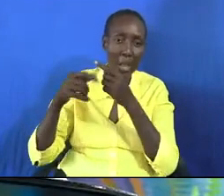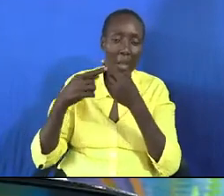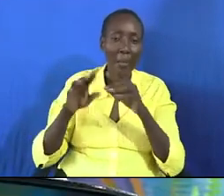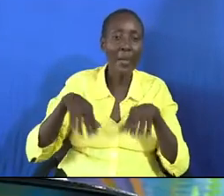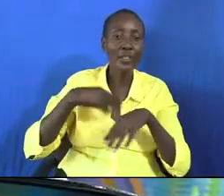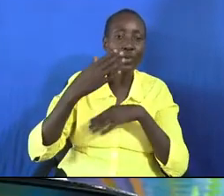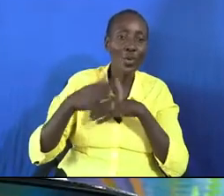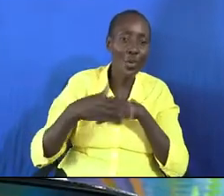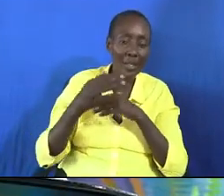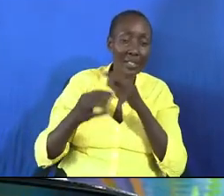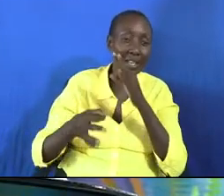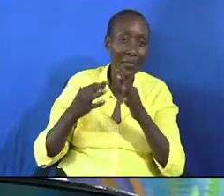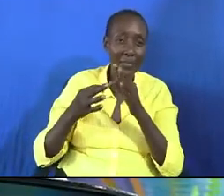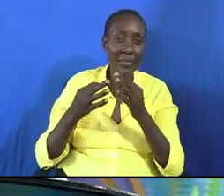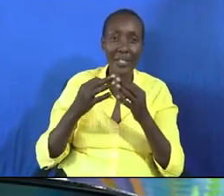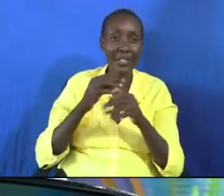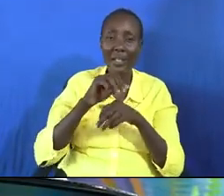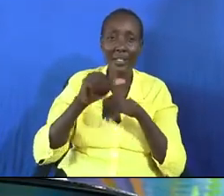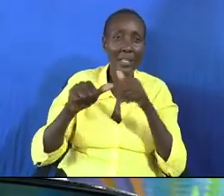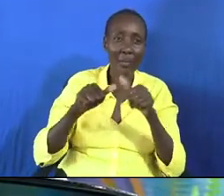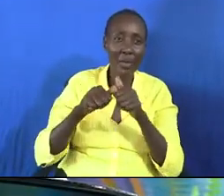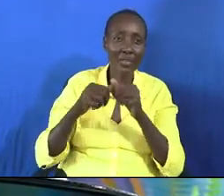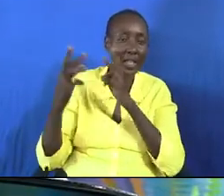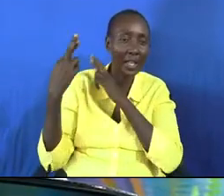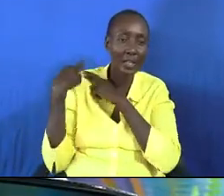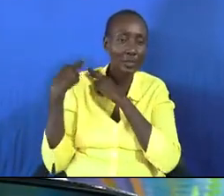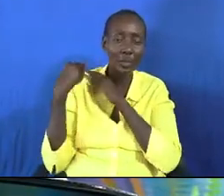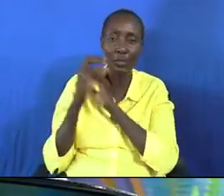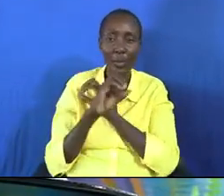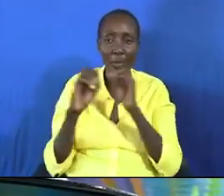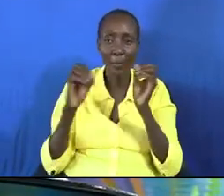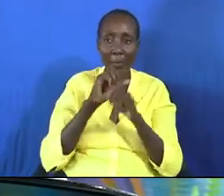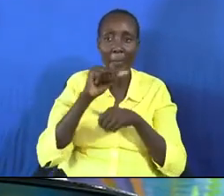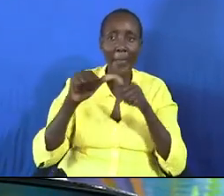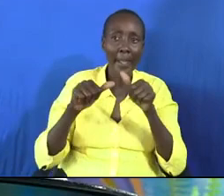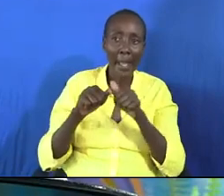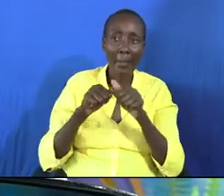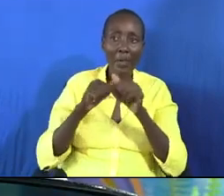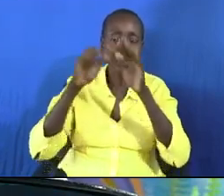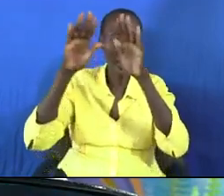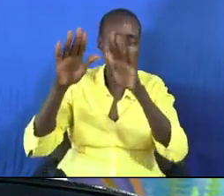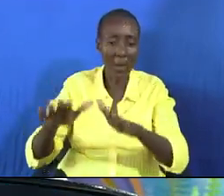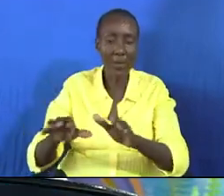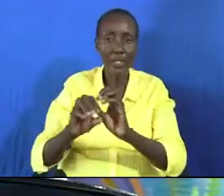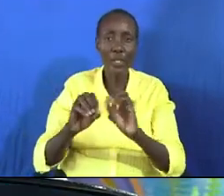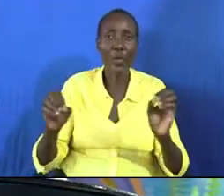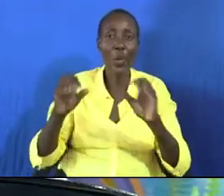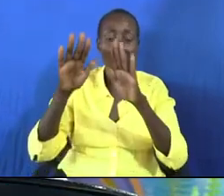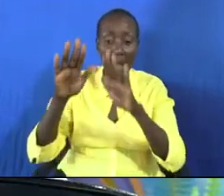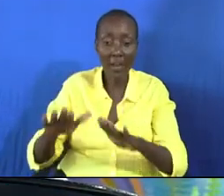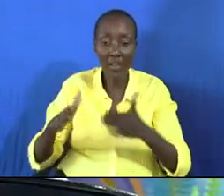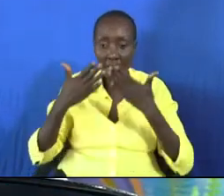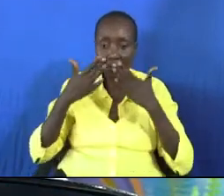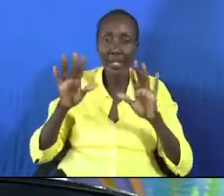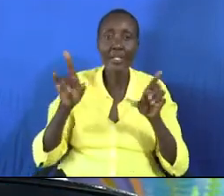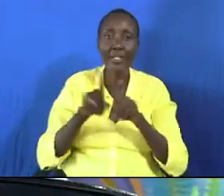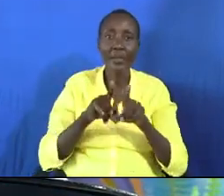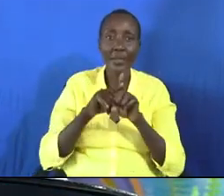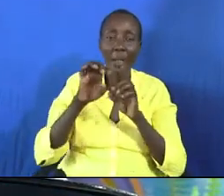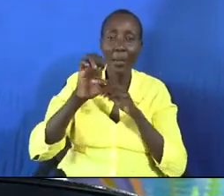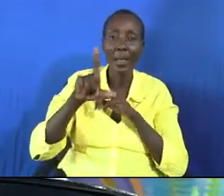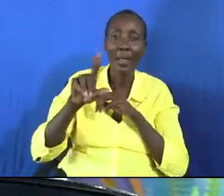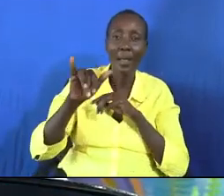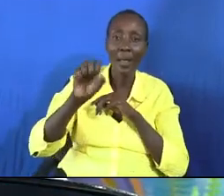many times it's not about the mantle. It's not about the anointing. He was anointed, just like Elisha